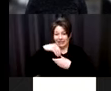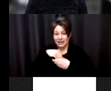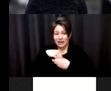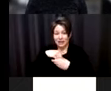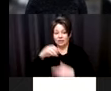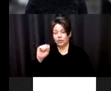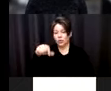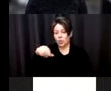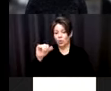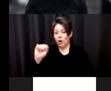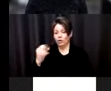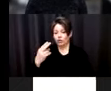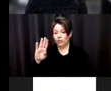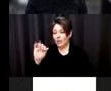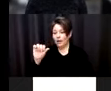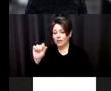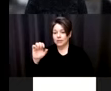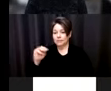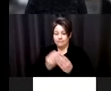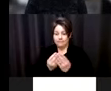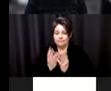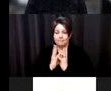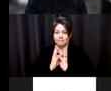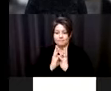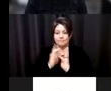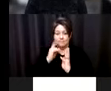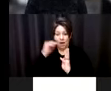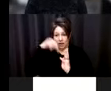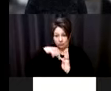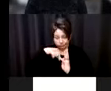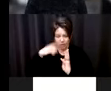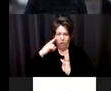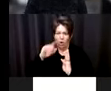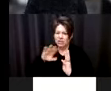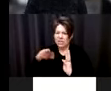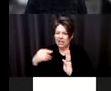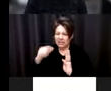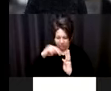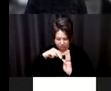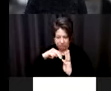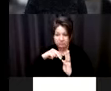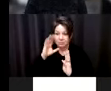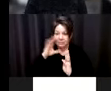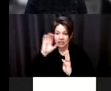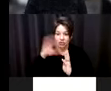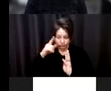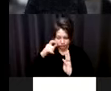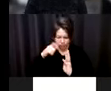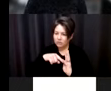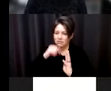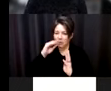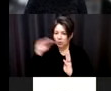blossom. For the longest time, I thought she was dead. It gave me a chance to take a lot of pictures because she wasn't